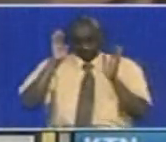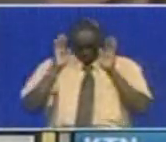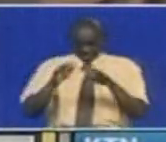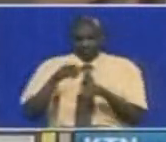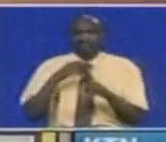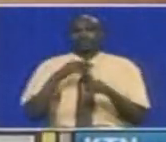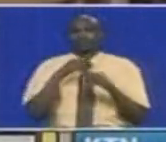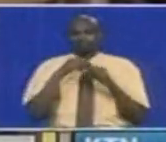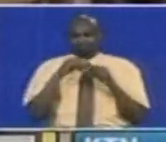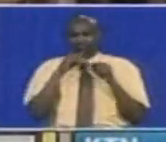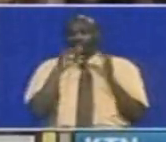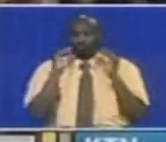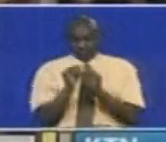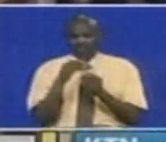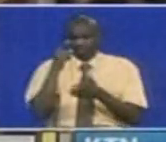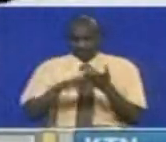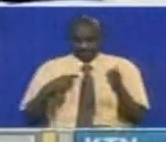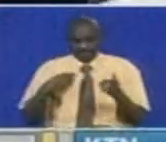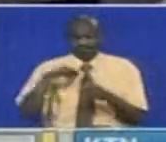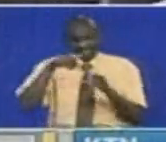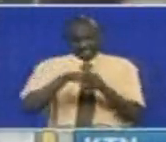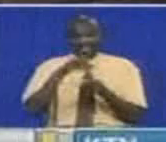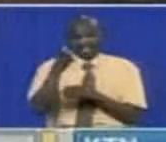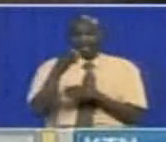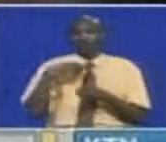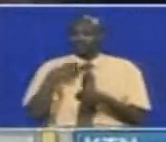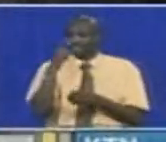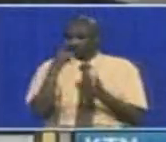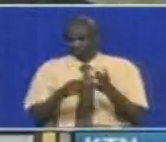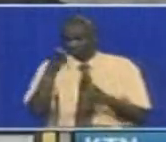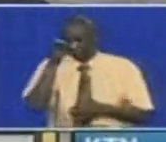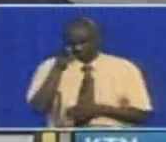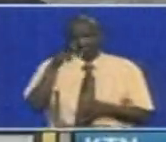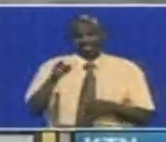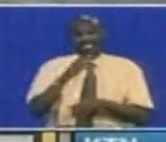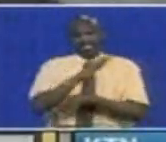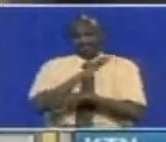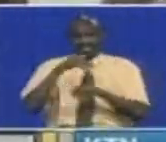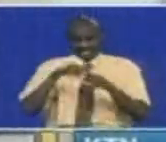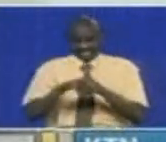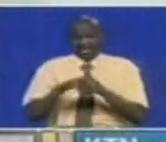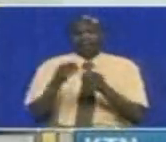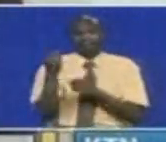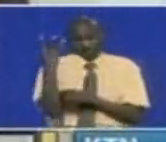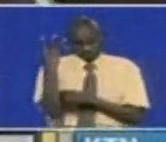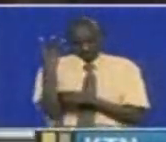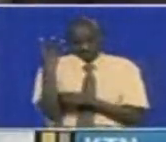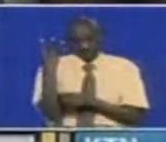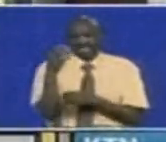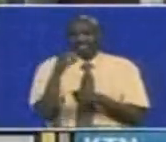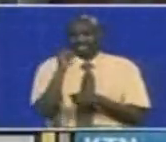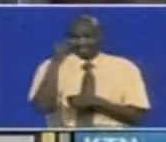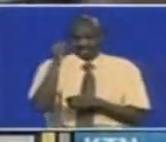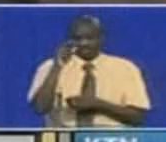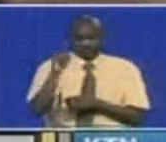thorn in the flesh of the security apparatus at the coast, was reportedly gunned down this evening along the Bamburi Shanzu Road alongside a